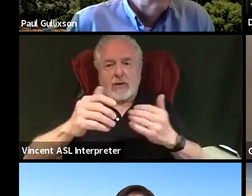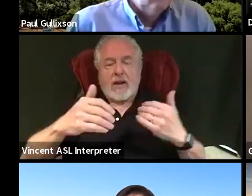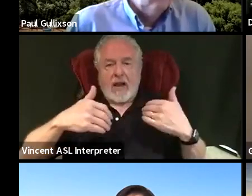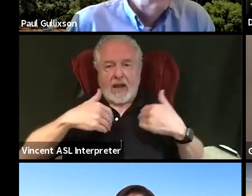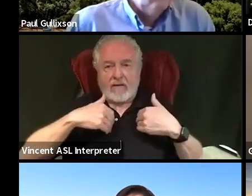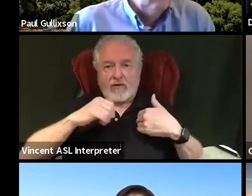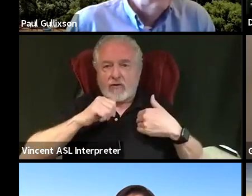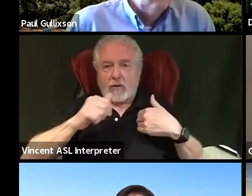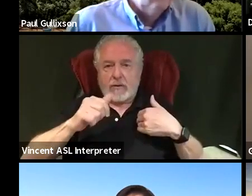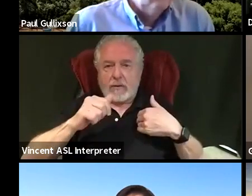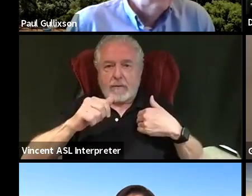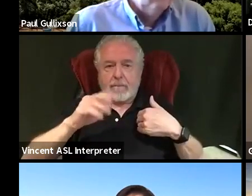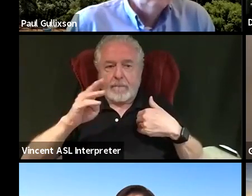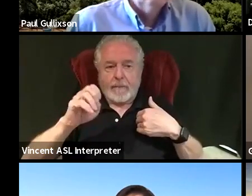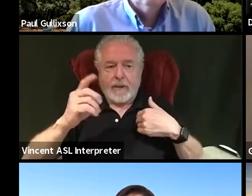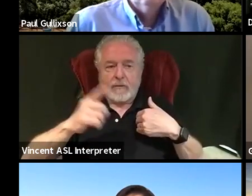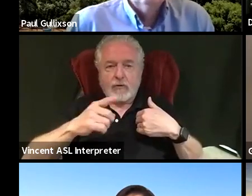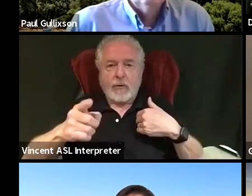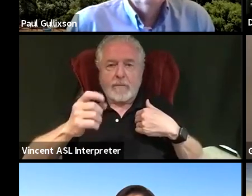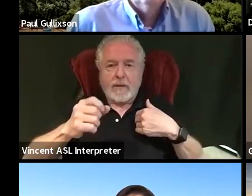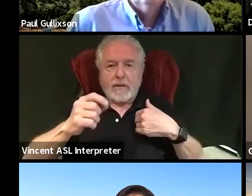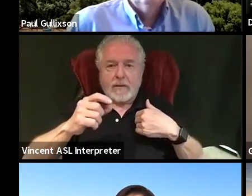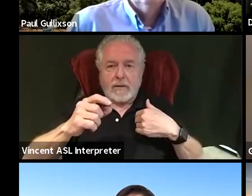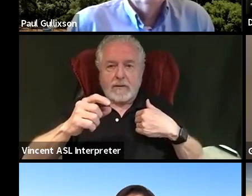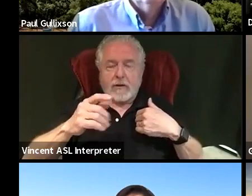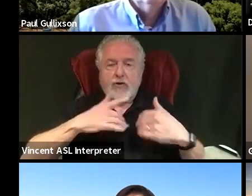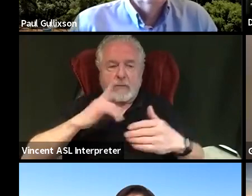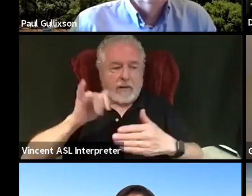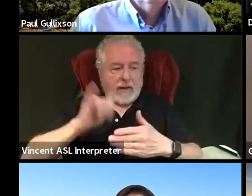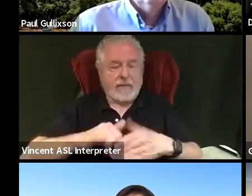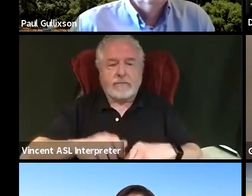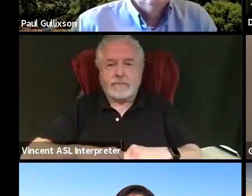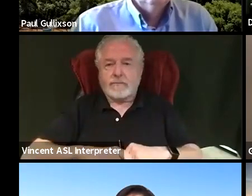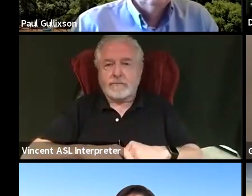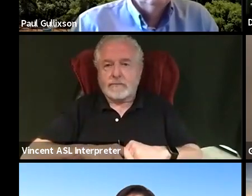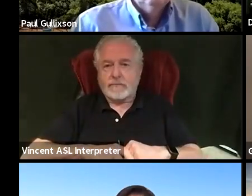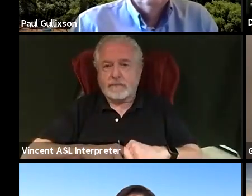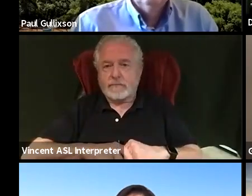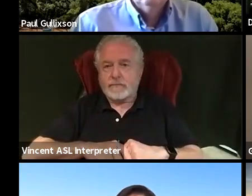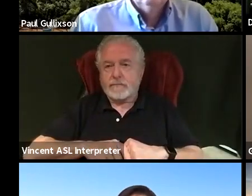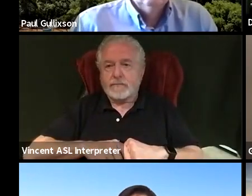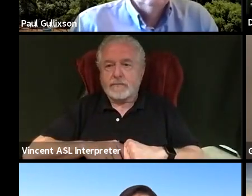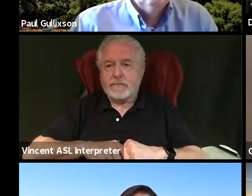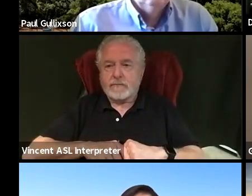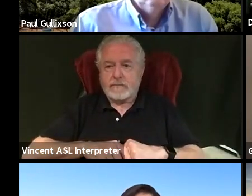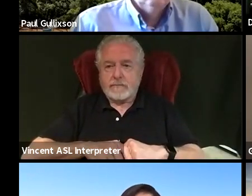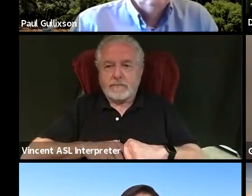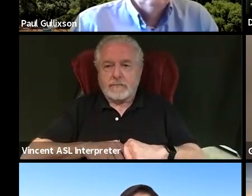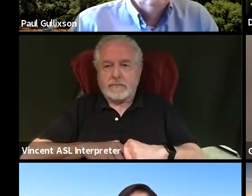have that you don't, that would not be something that would make you a concern about that ethical concern.